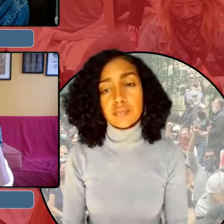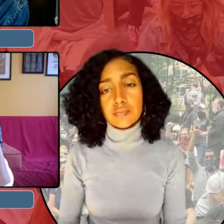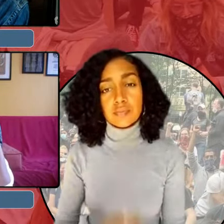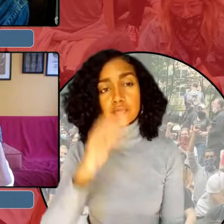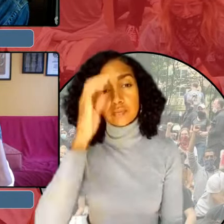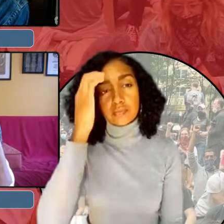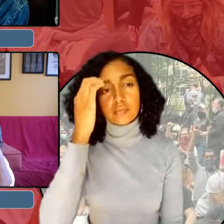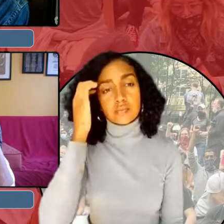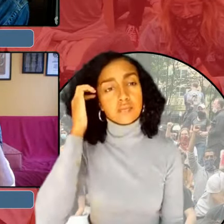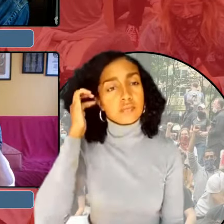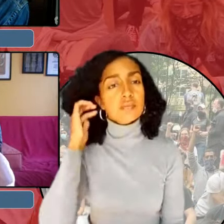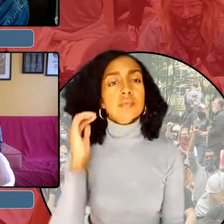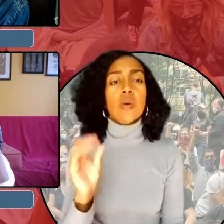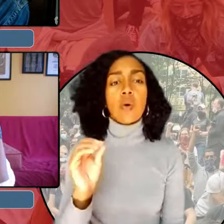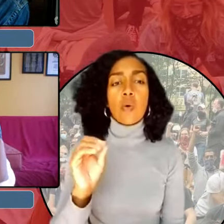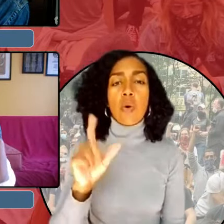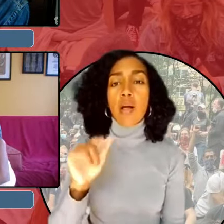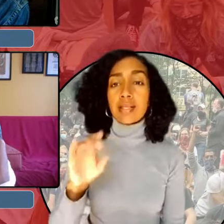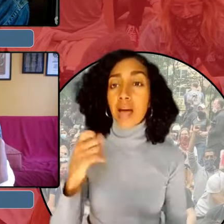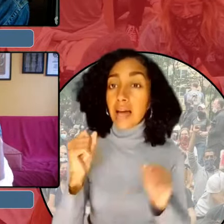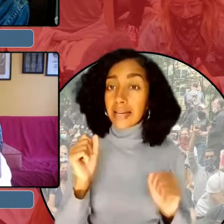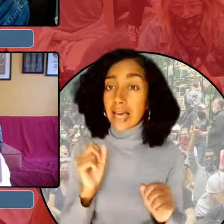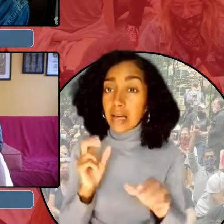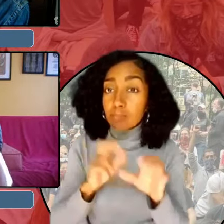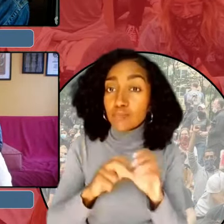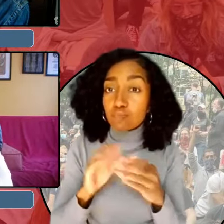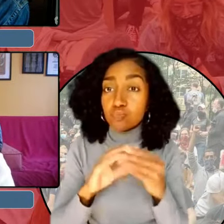I could jump in on this. I think